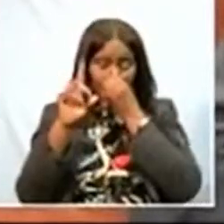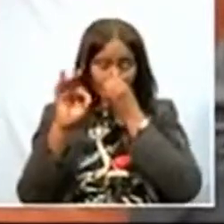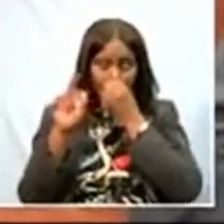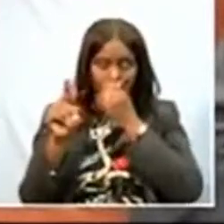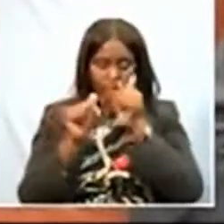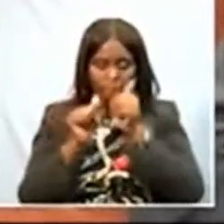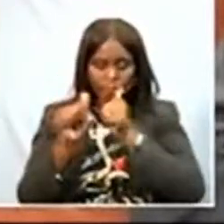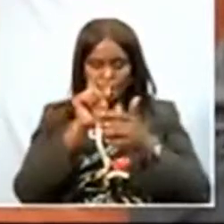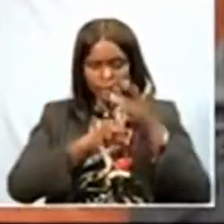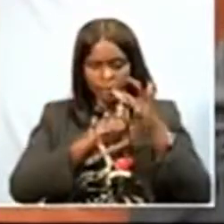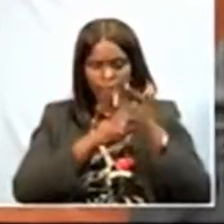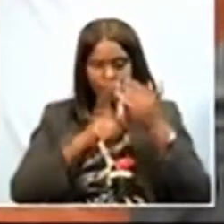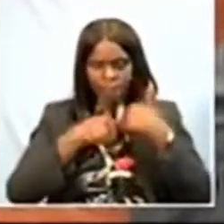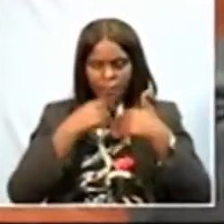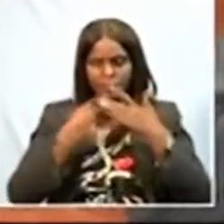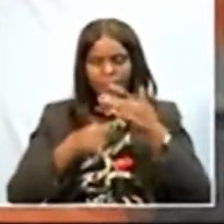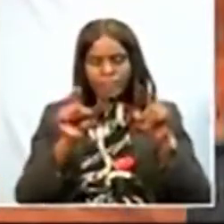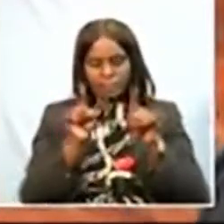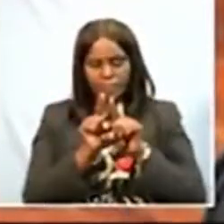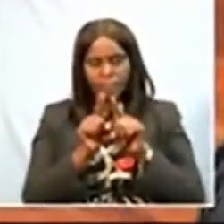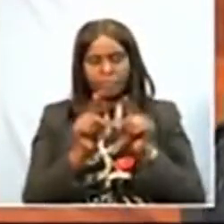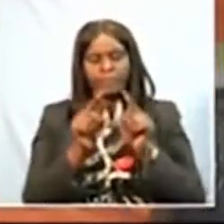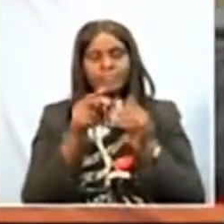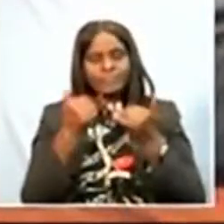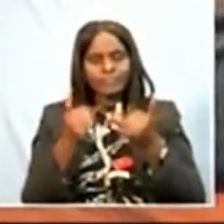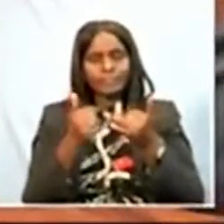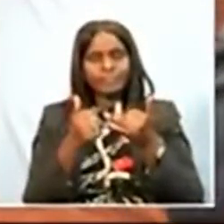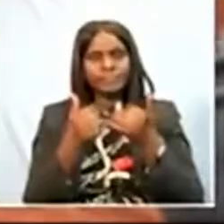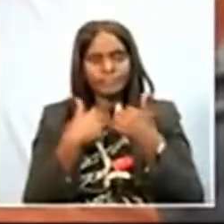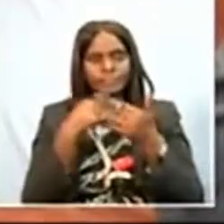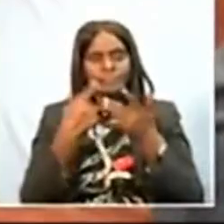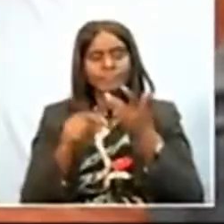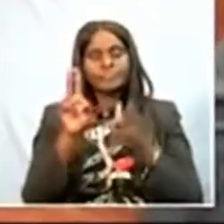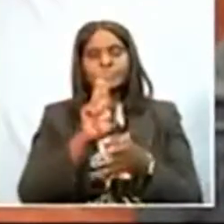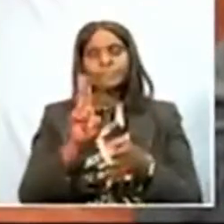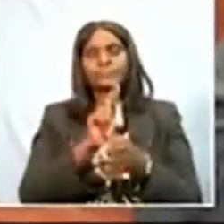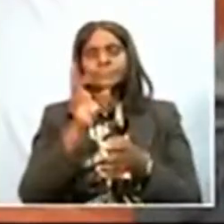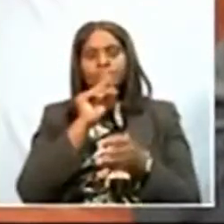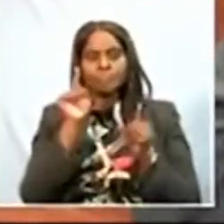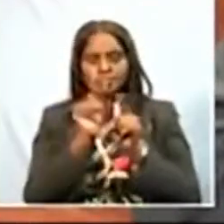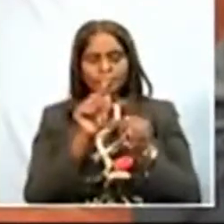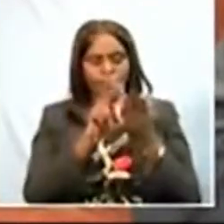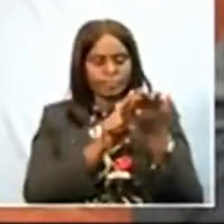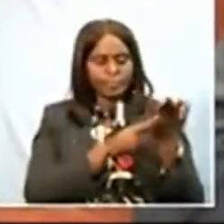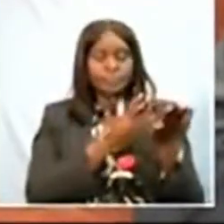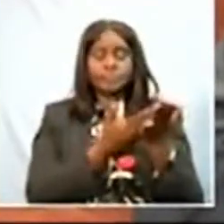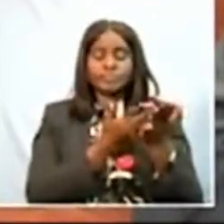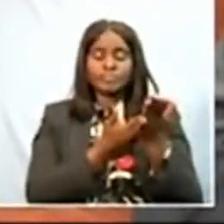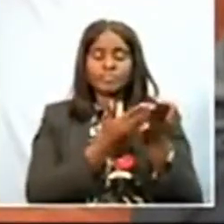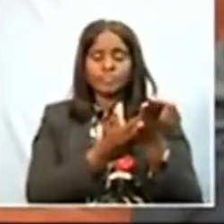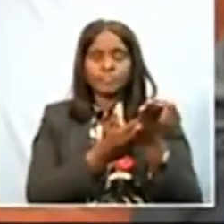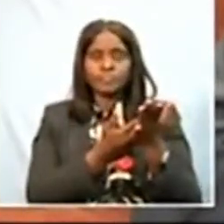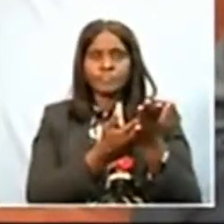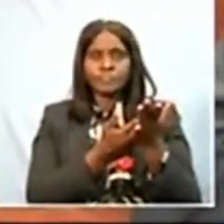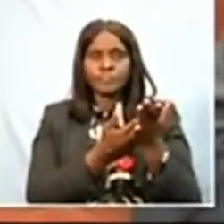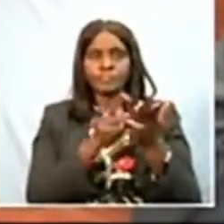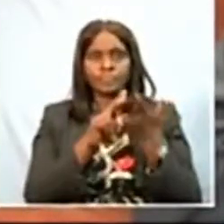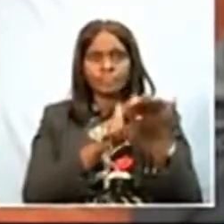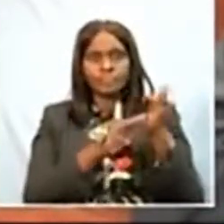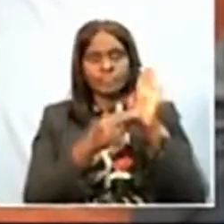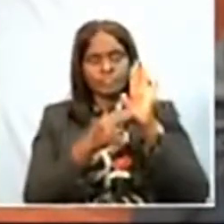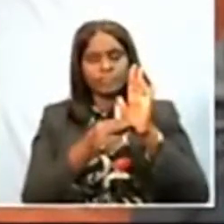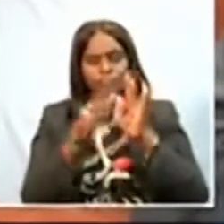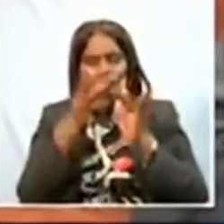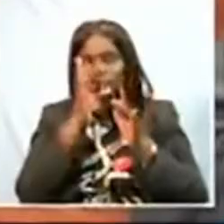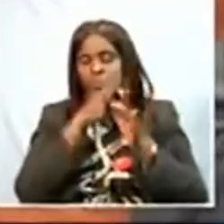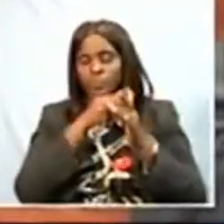administrative costs have since been spent, and the status as shown on